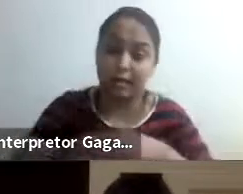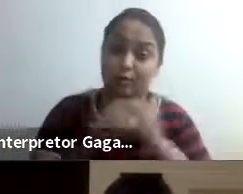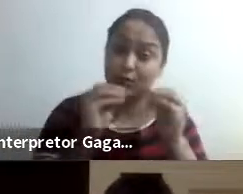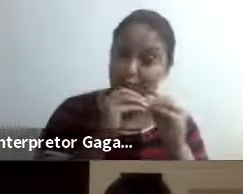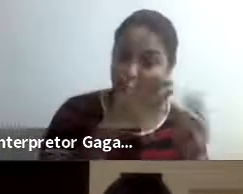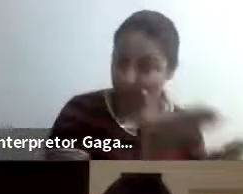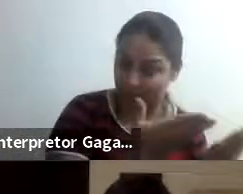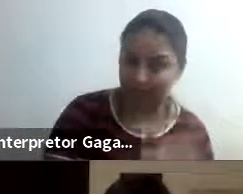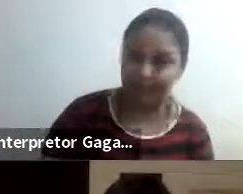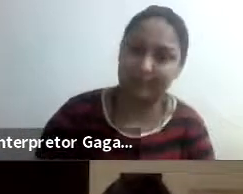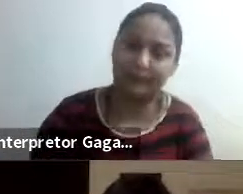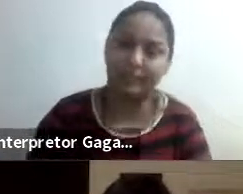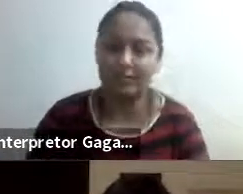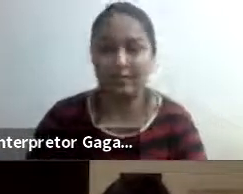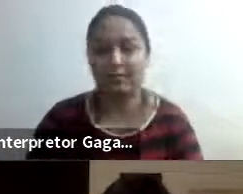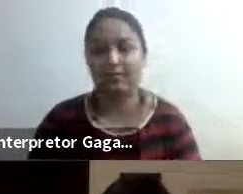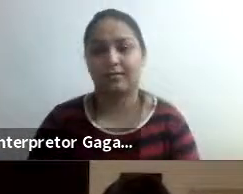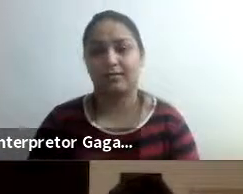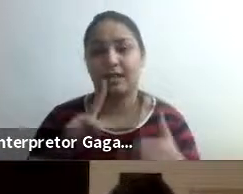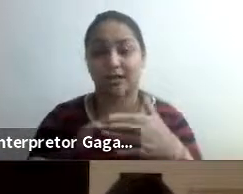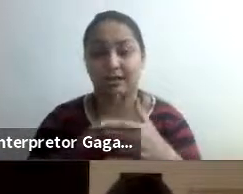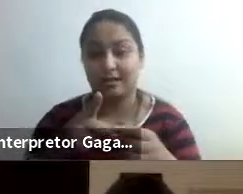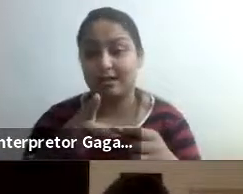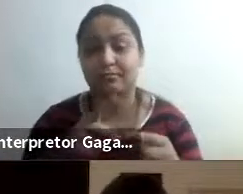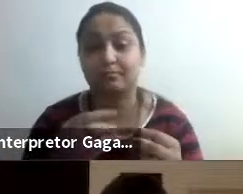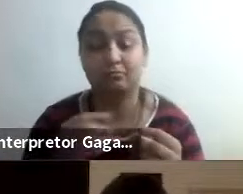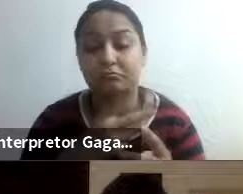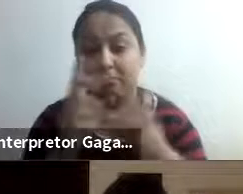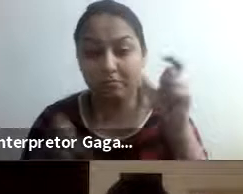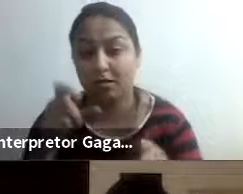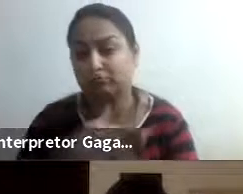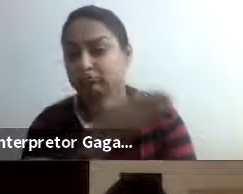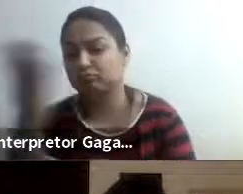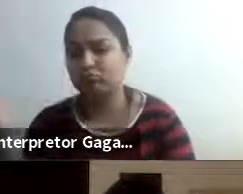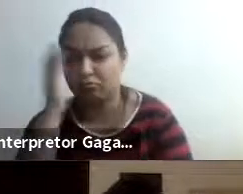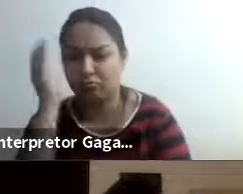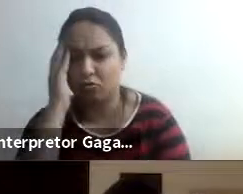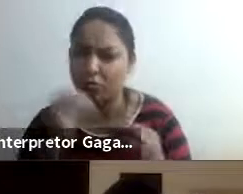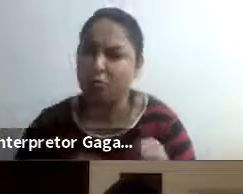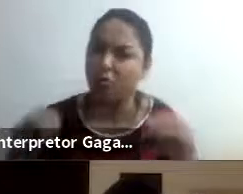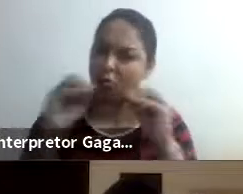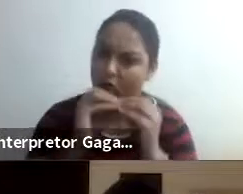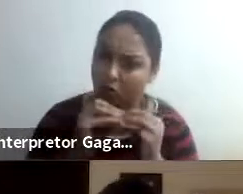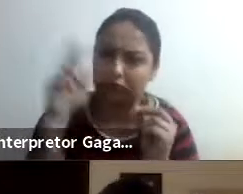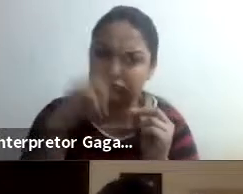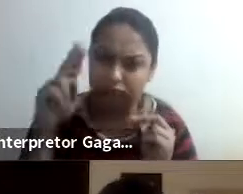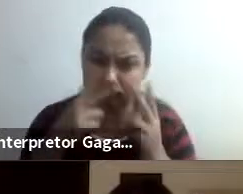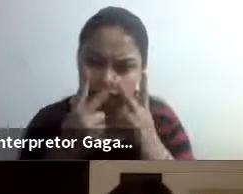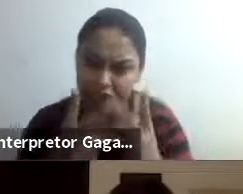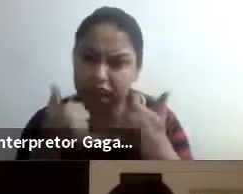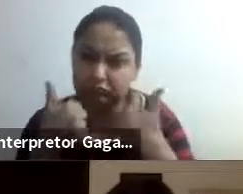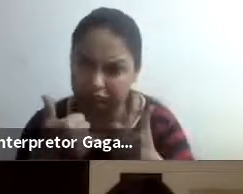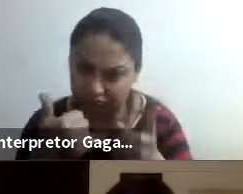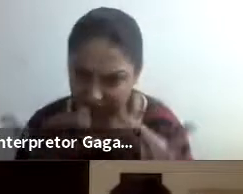meets Jangar Singh Sham, who she already knows from before, but they're introduced to two Australian